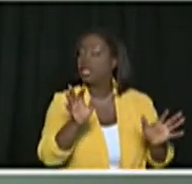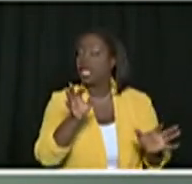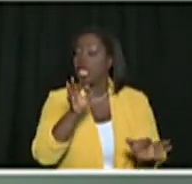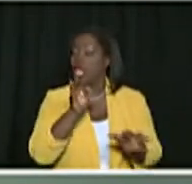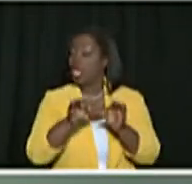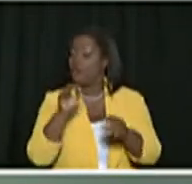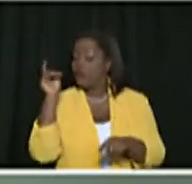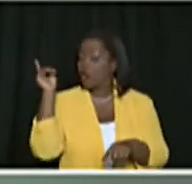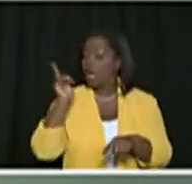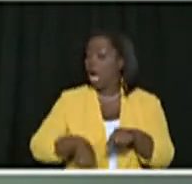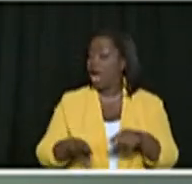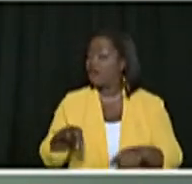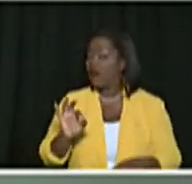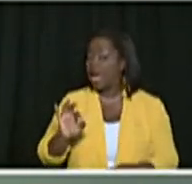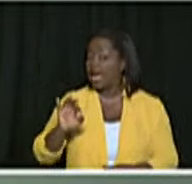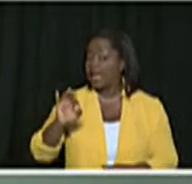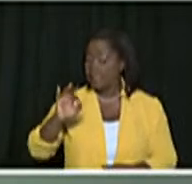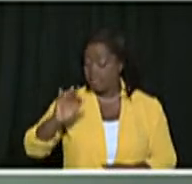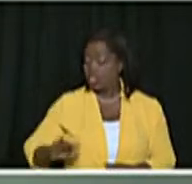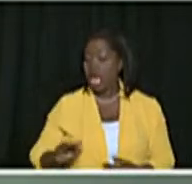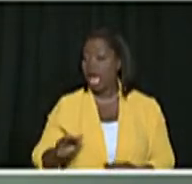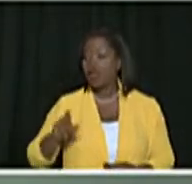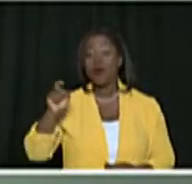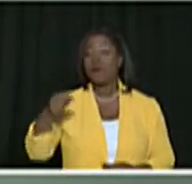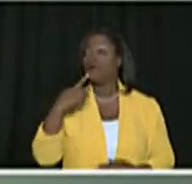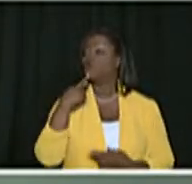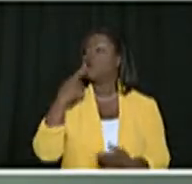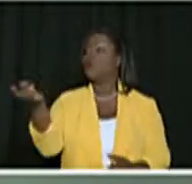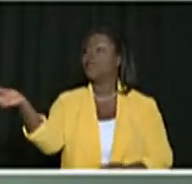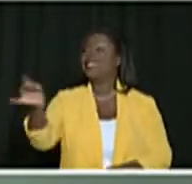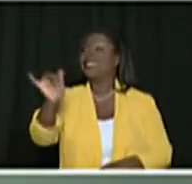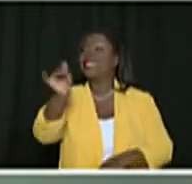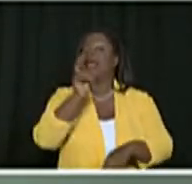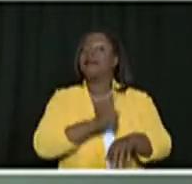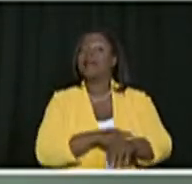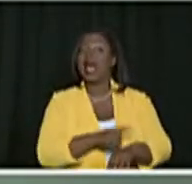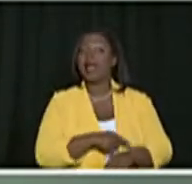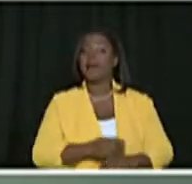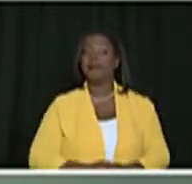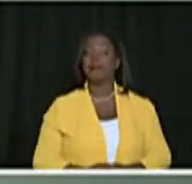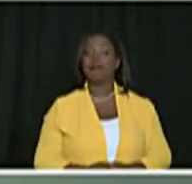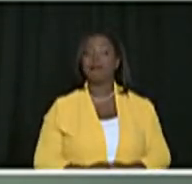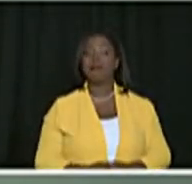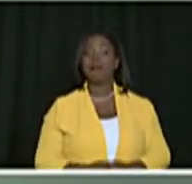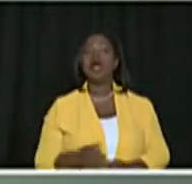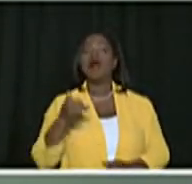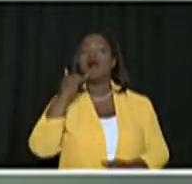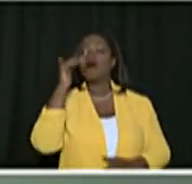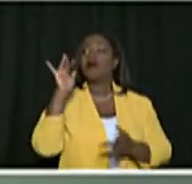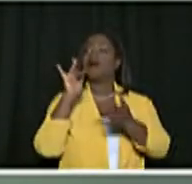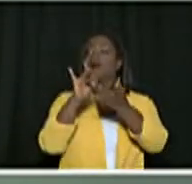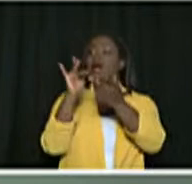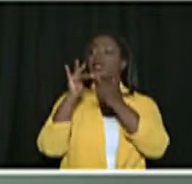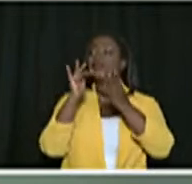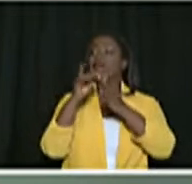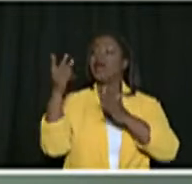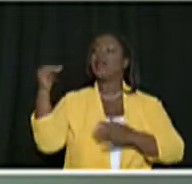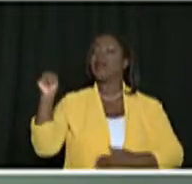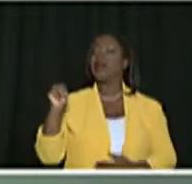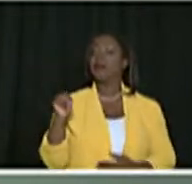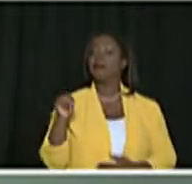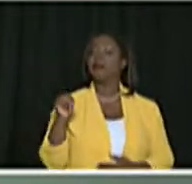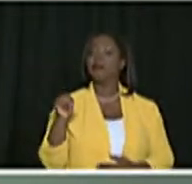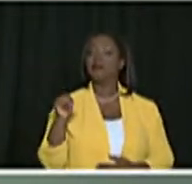it. Report it by going to your nearest police station or contacting us at the Children's Registry, and we'll help you through the process.